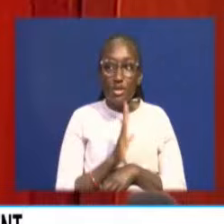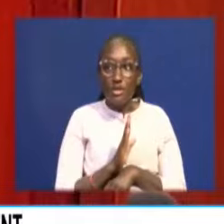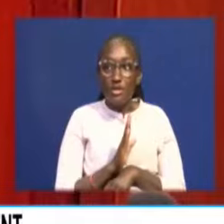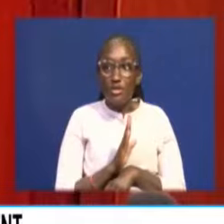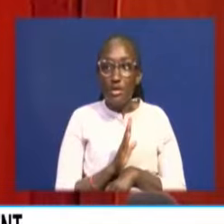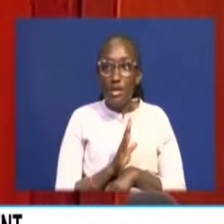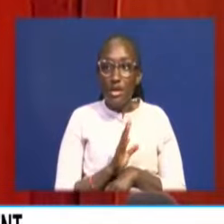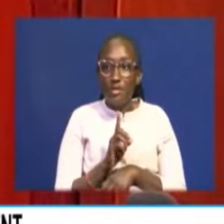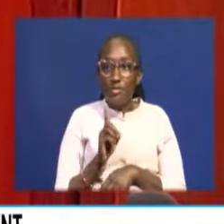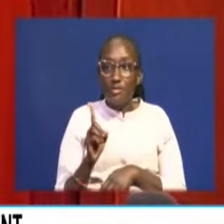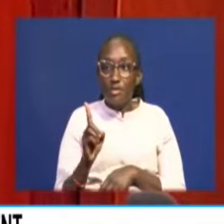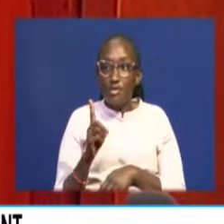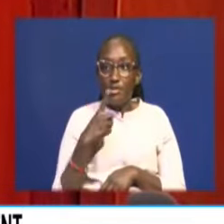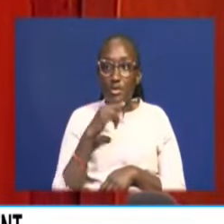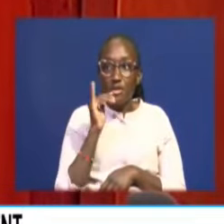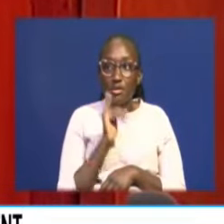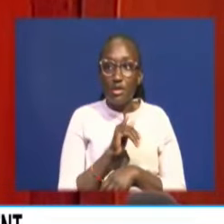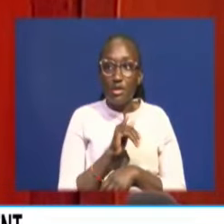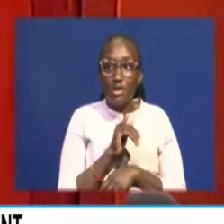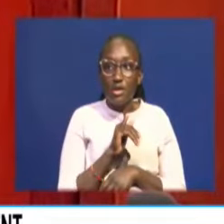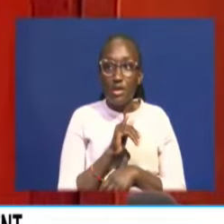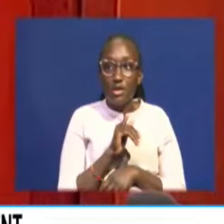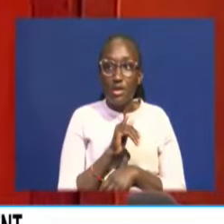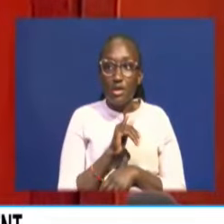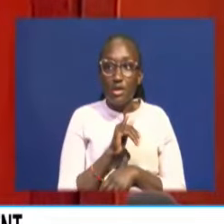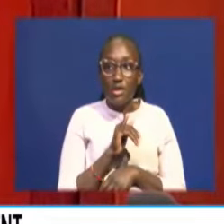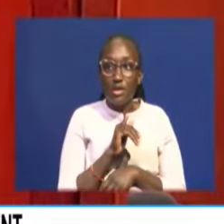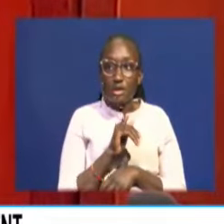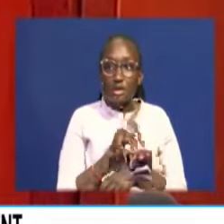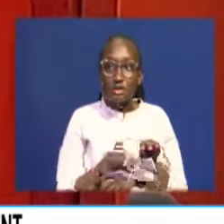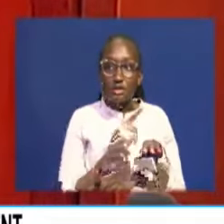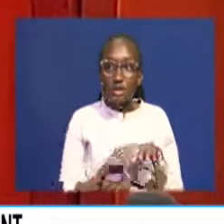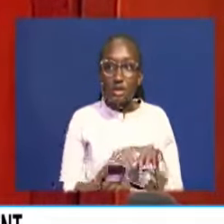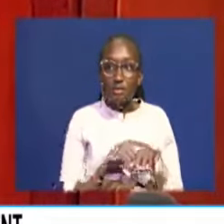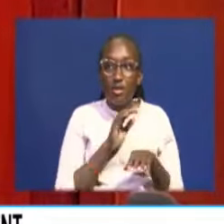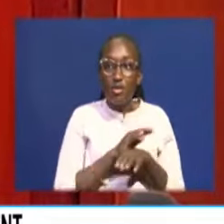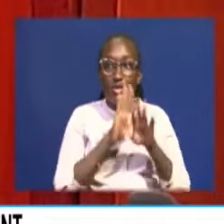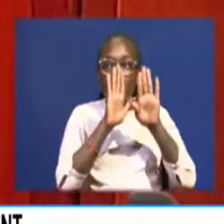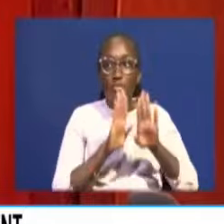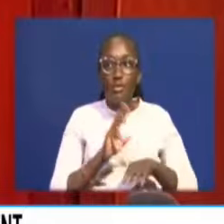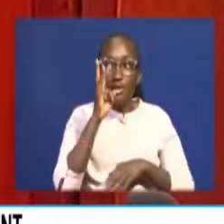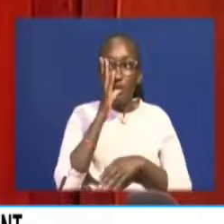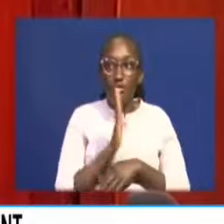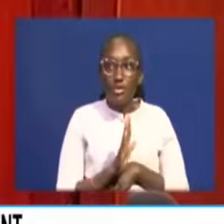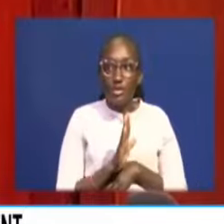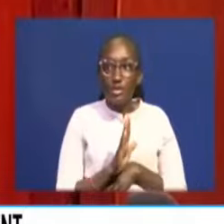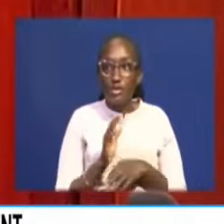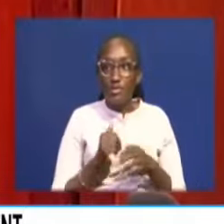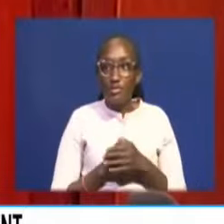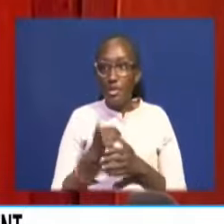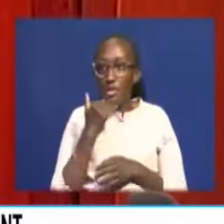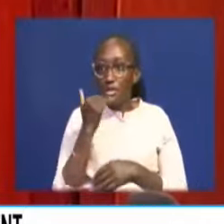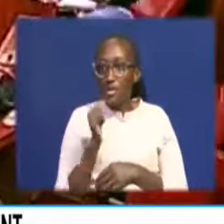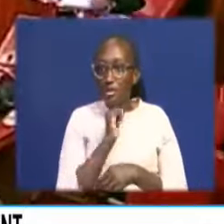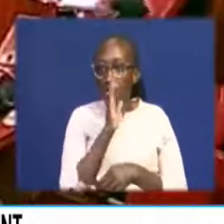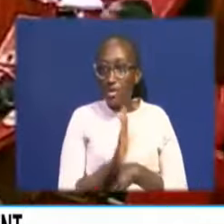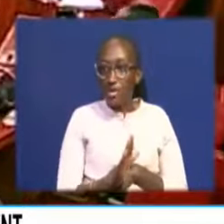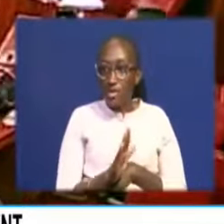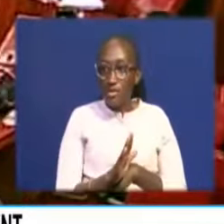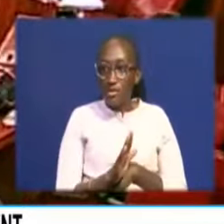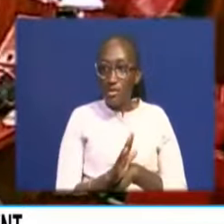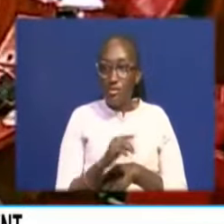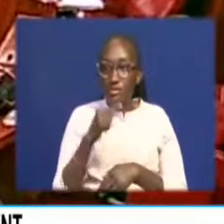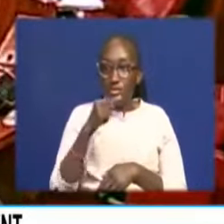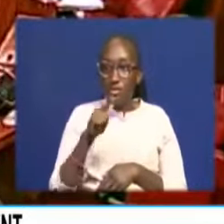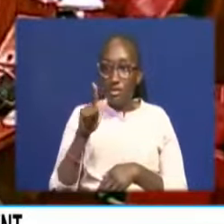that he said he would then instead on this star witness, Speaker. Thank you, Senator. On this side,